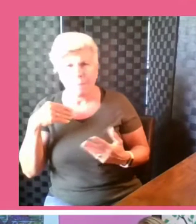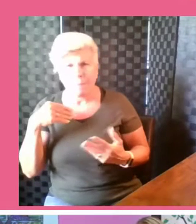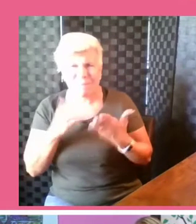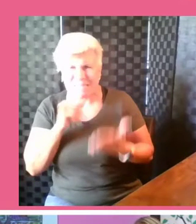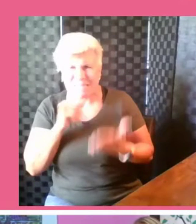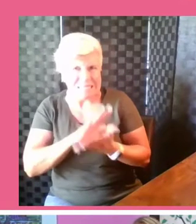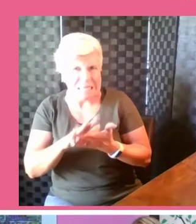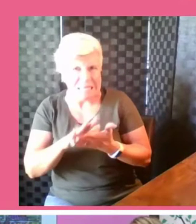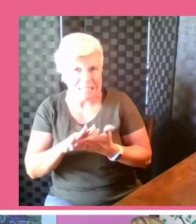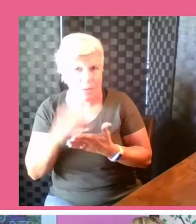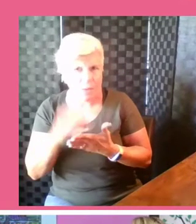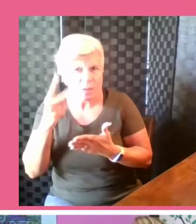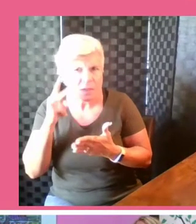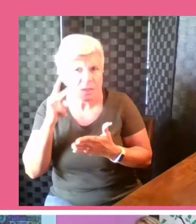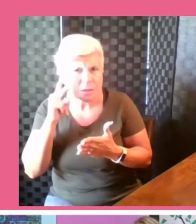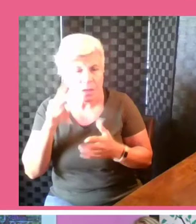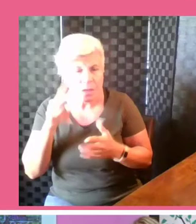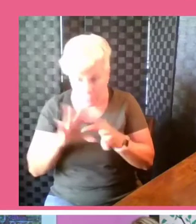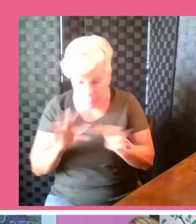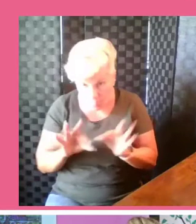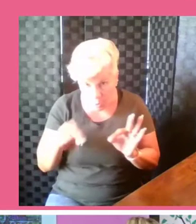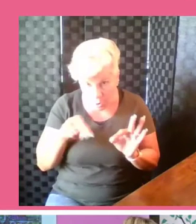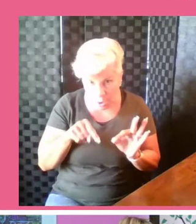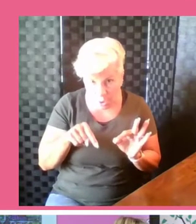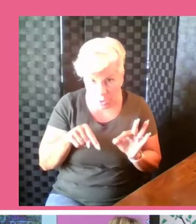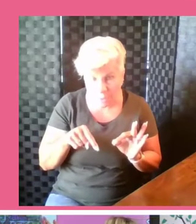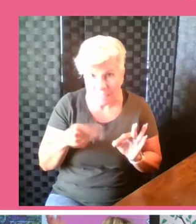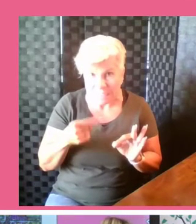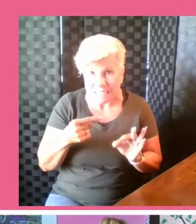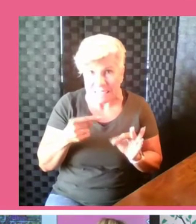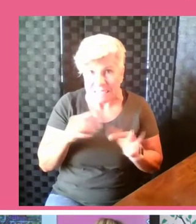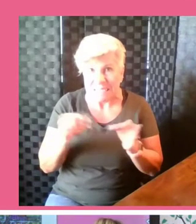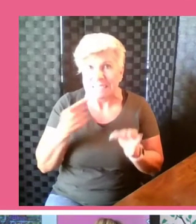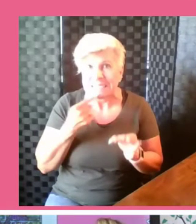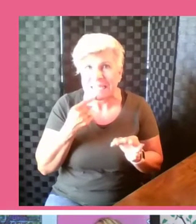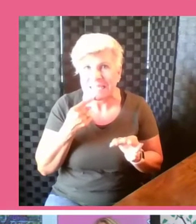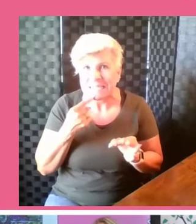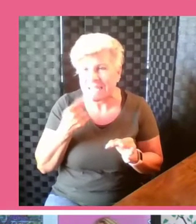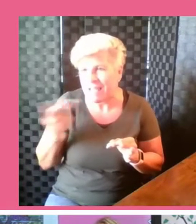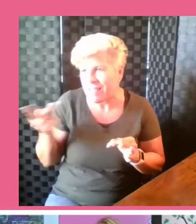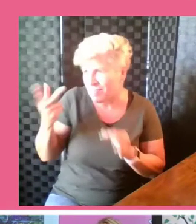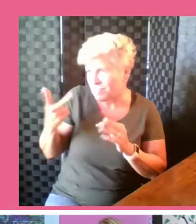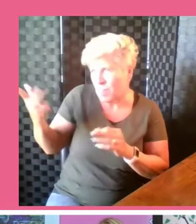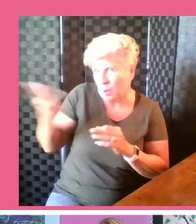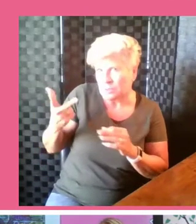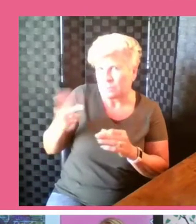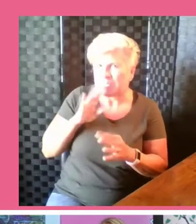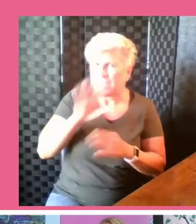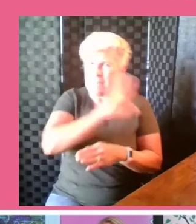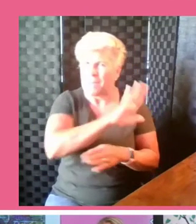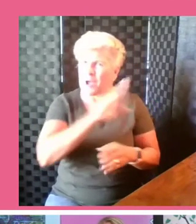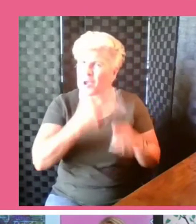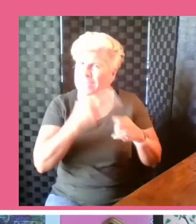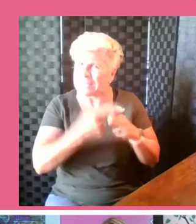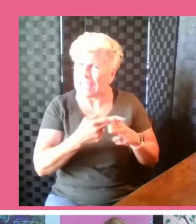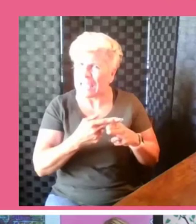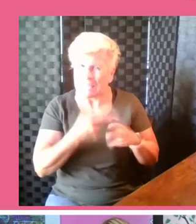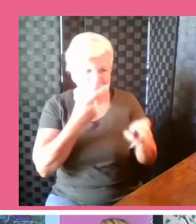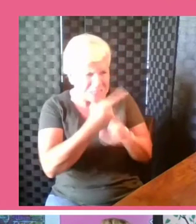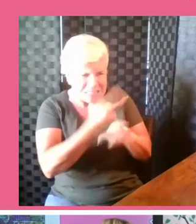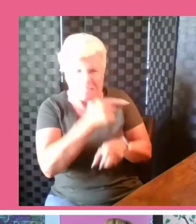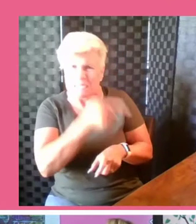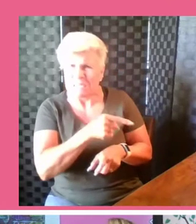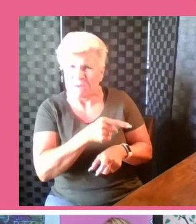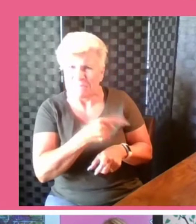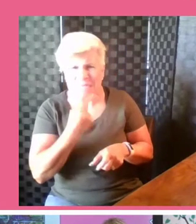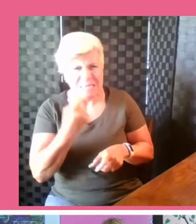look at the words on the page, the text even says that they're talking about her name again, making fun of